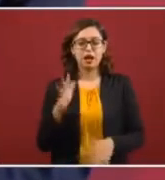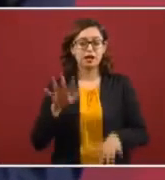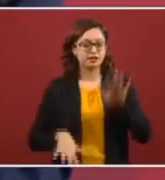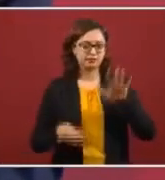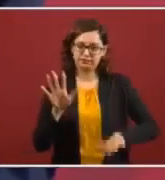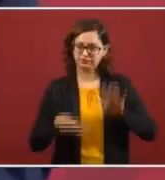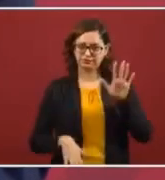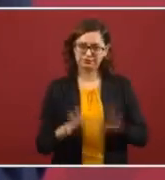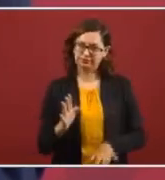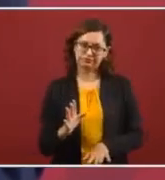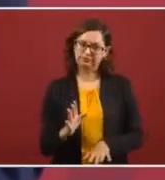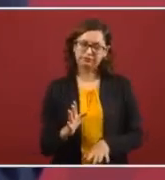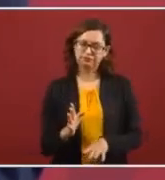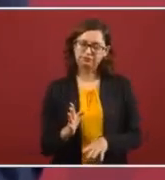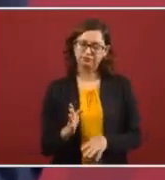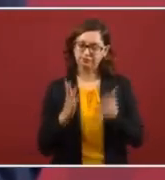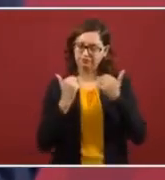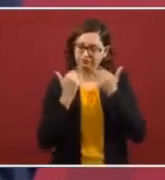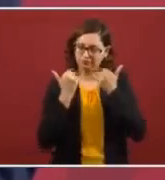Sometimes